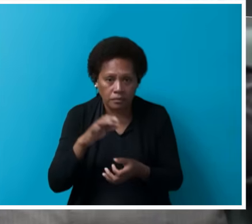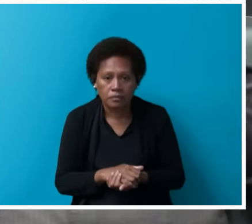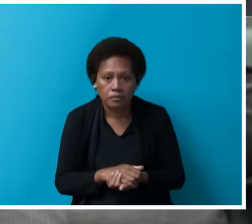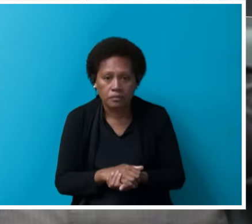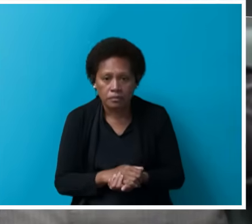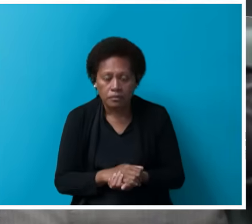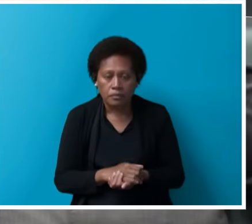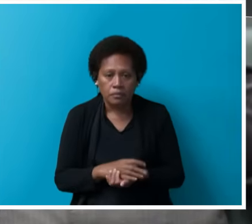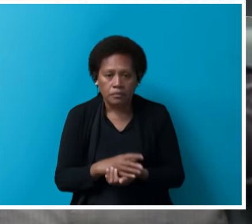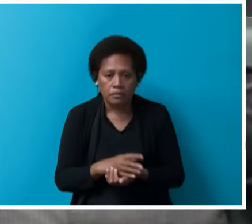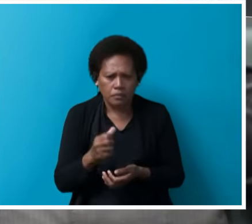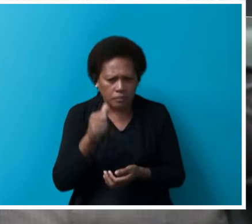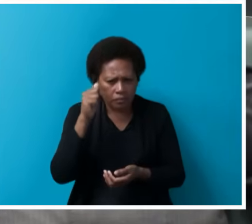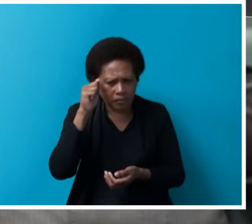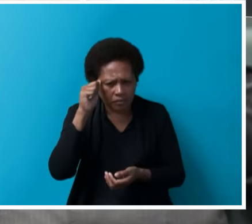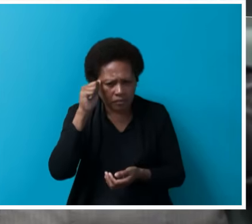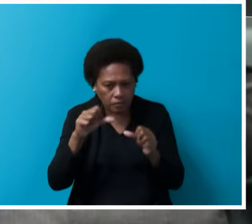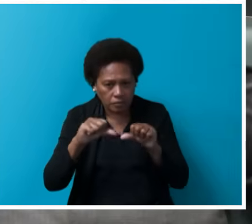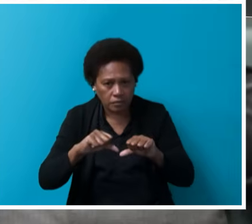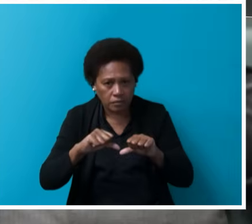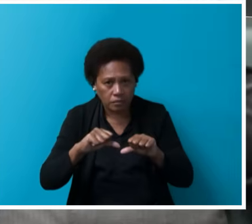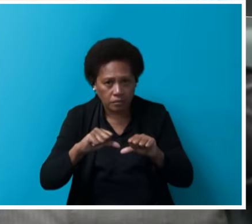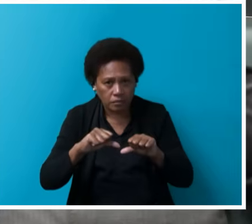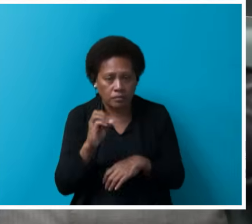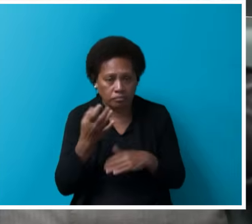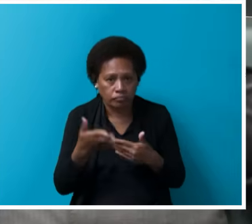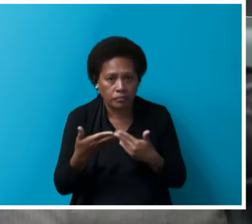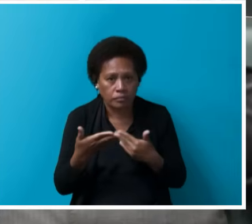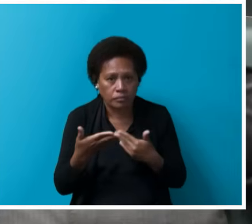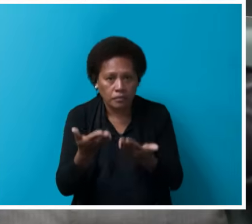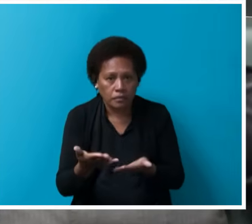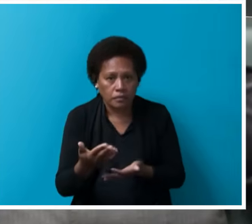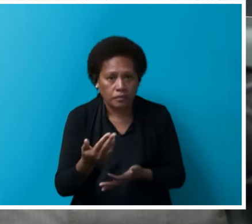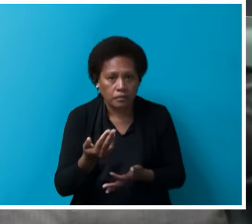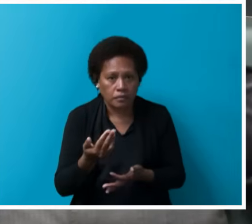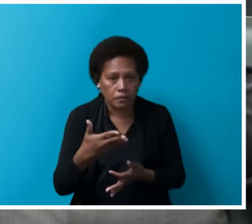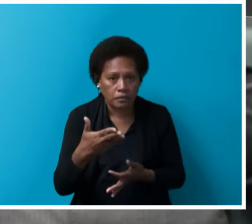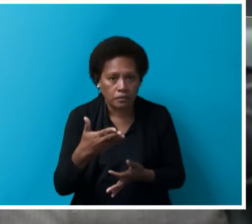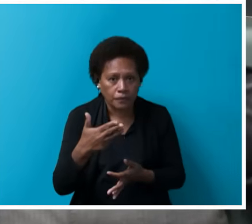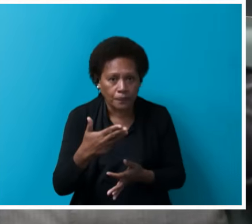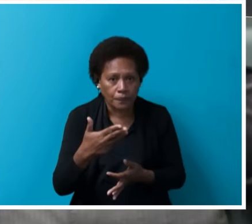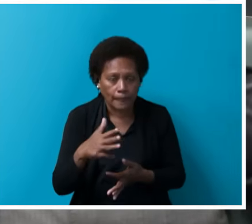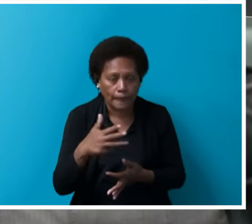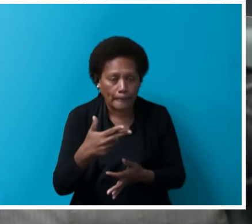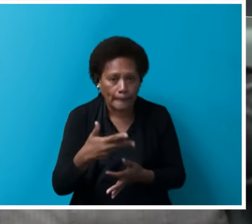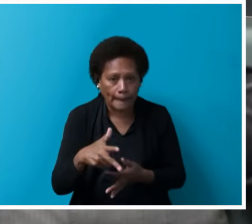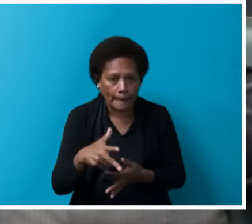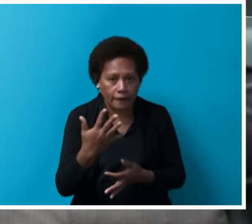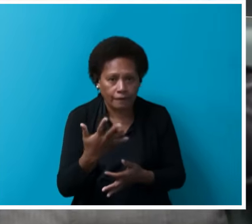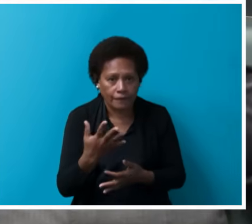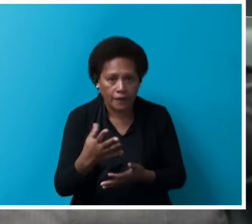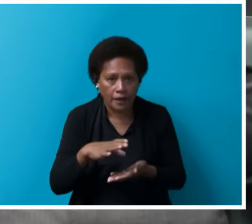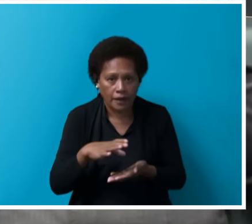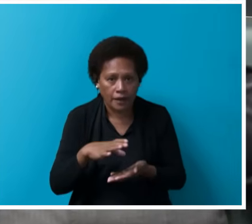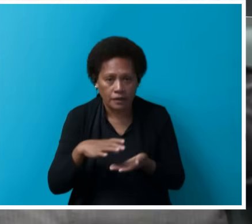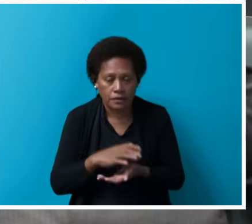that election, so they gave $85. But after that, they shortchanged the farmers